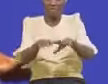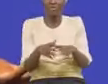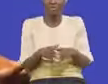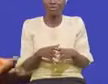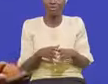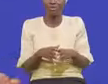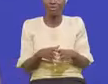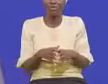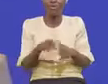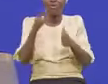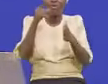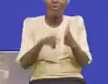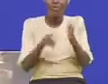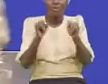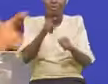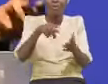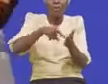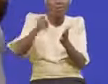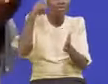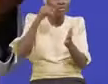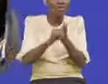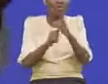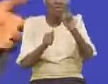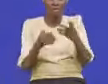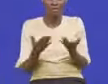me. Efe kae xe ɖe ta.